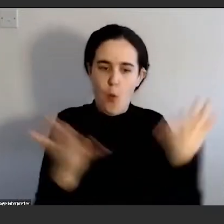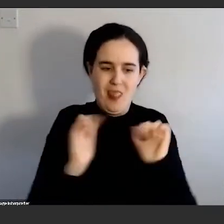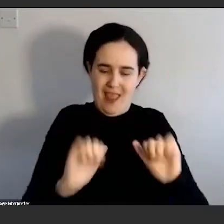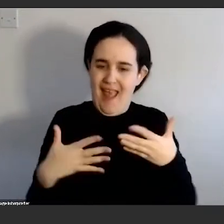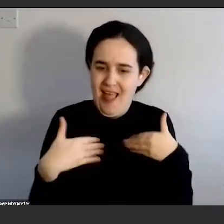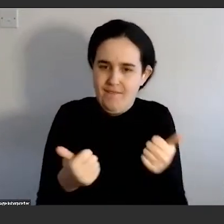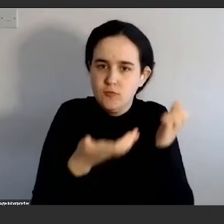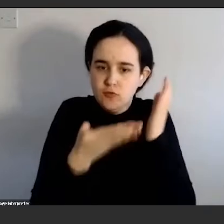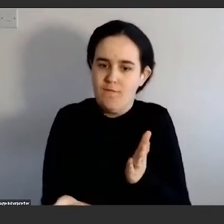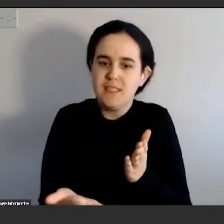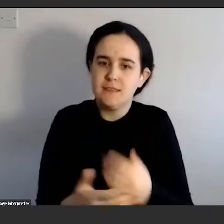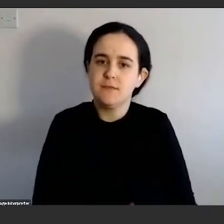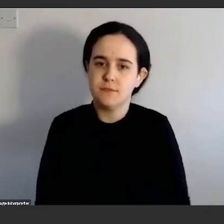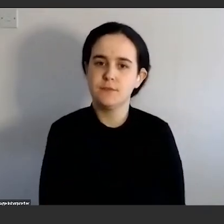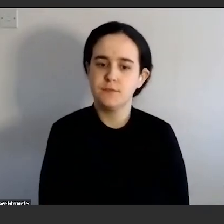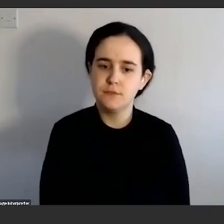today.